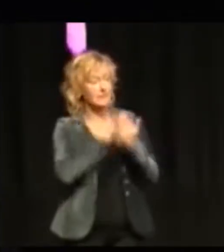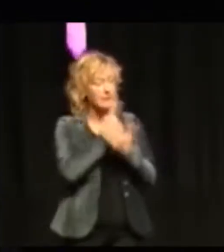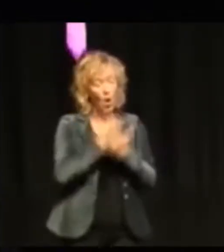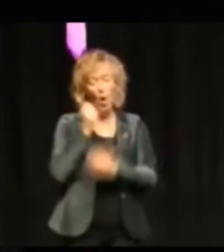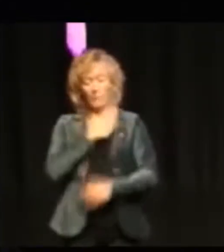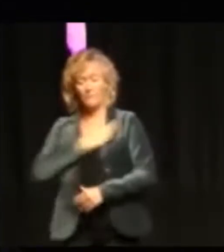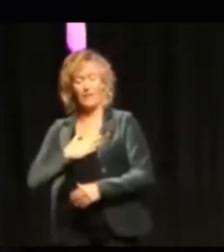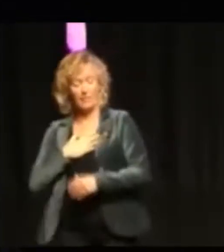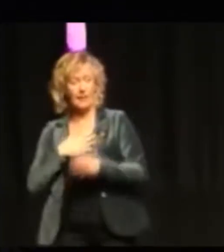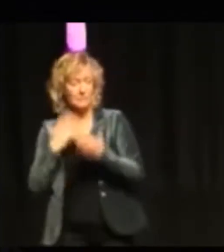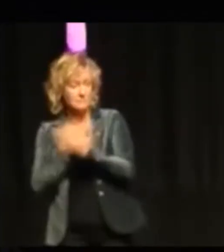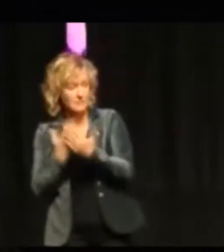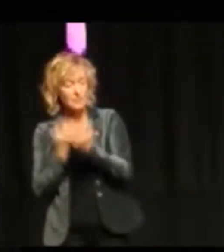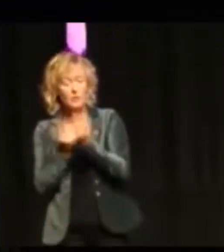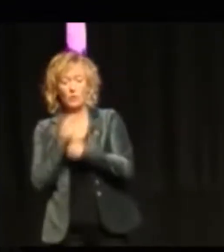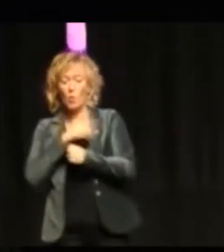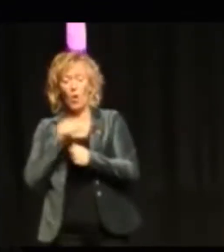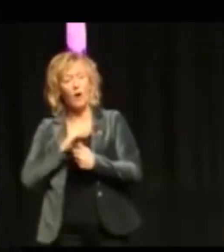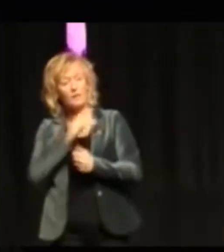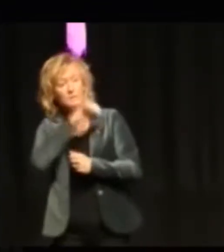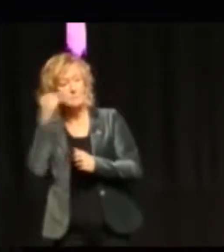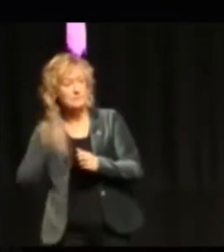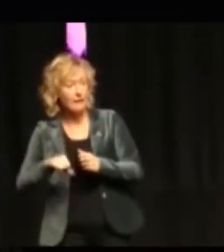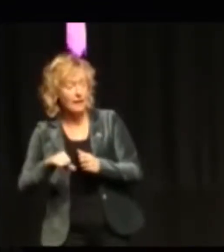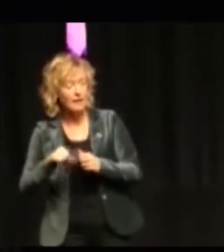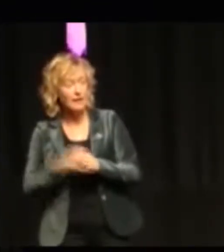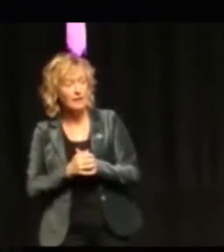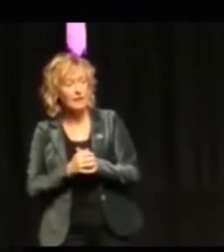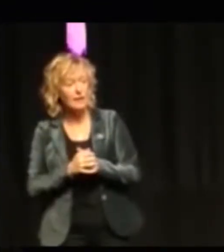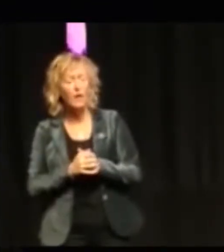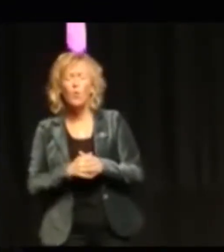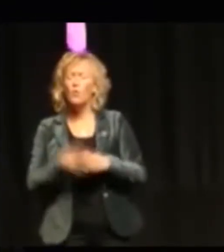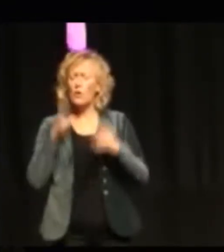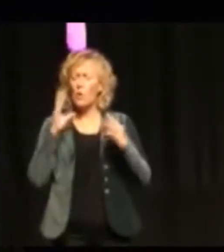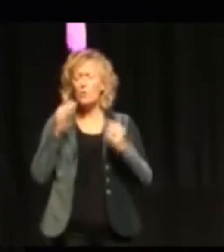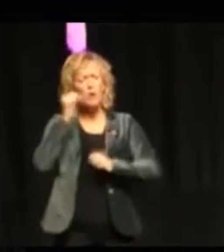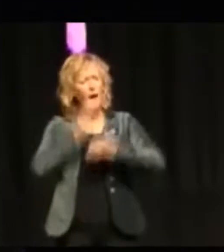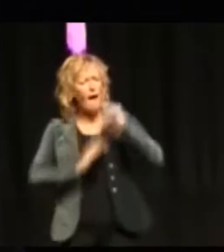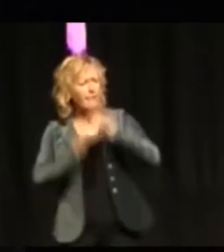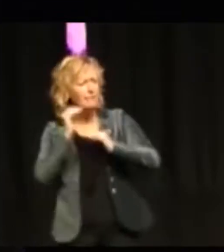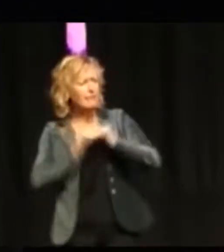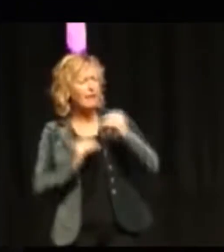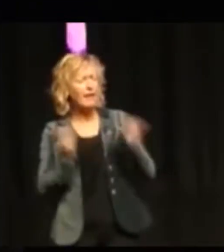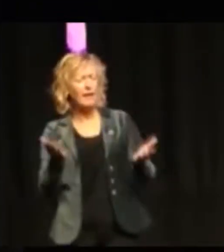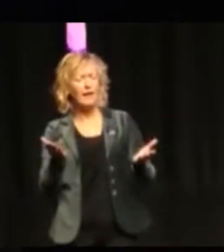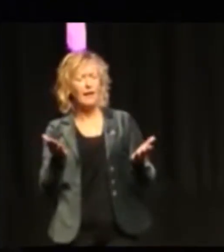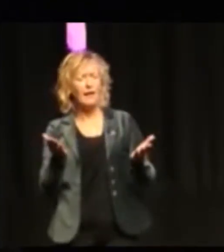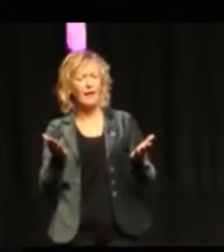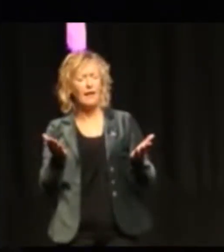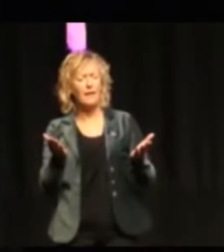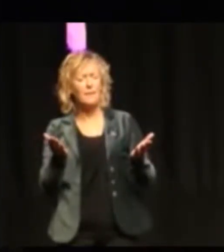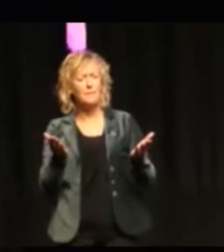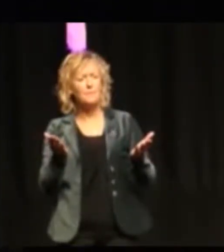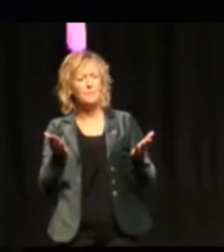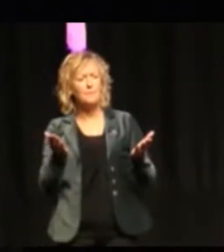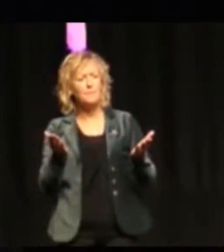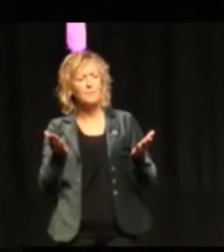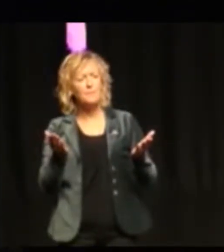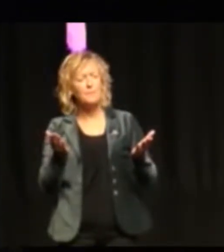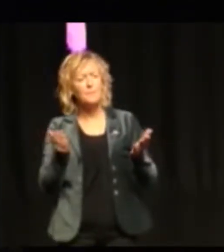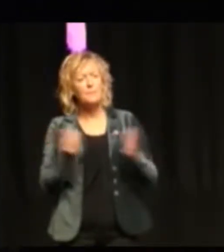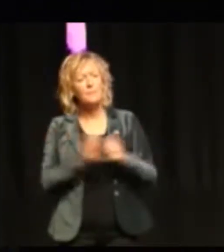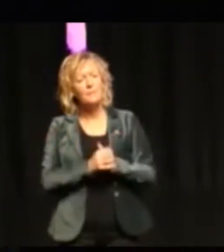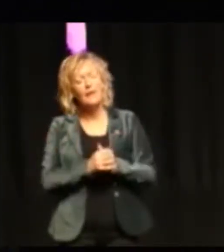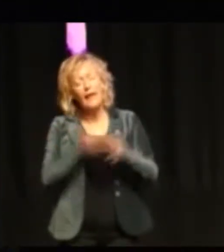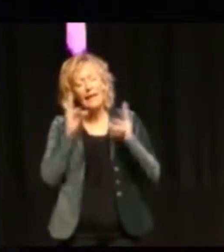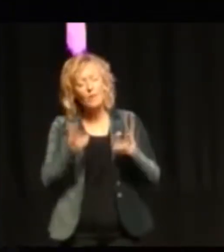poor country, you have no duties? And in trying to deal with this sort of saying, look,